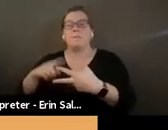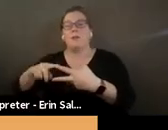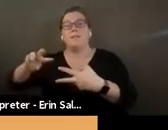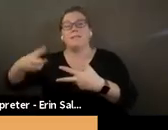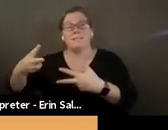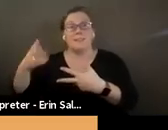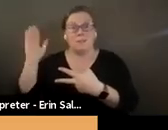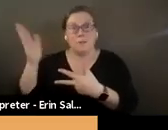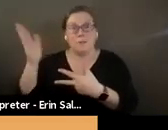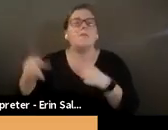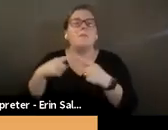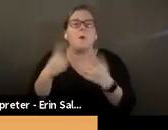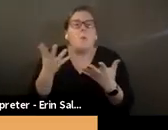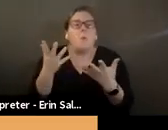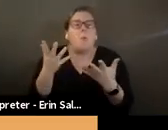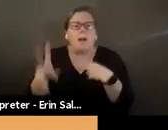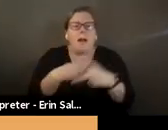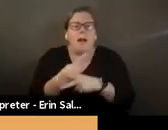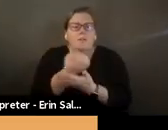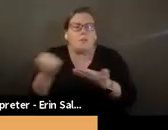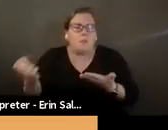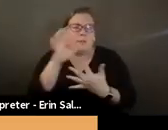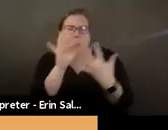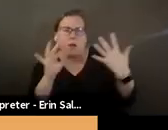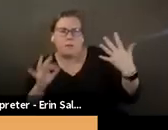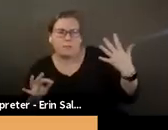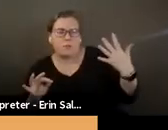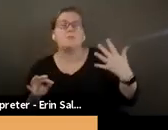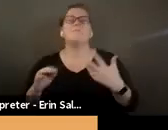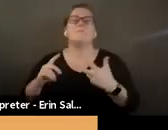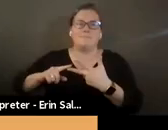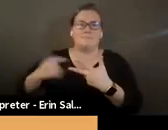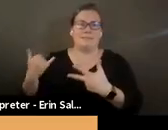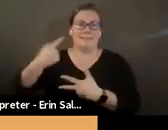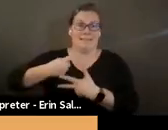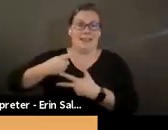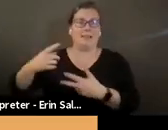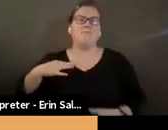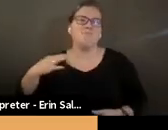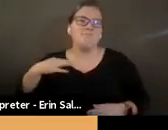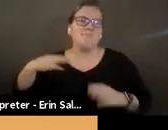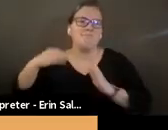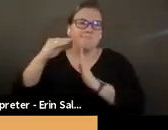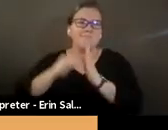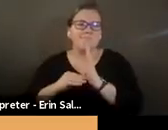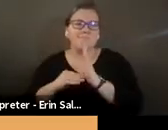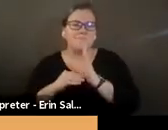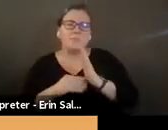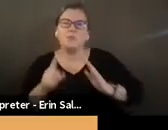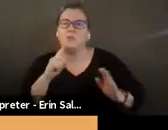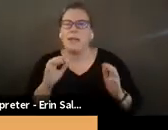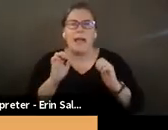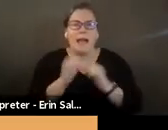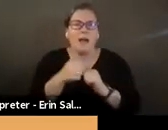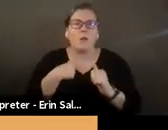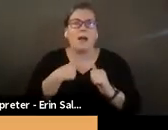on equipment options. And then today we're going to cover the application process. So basically how you go about getting